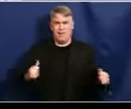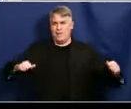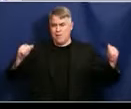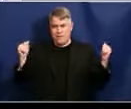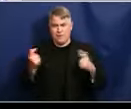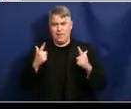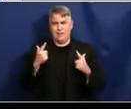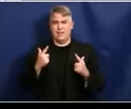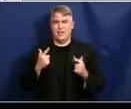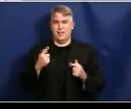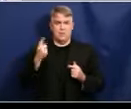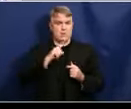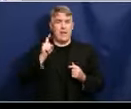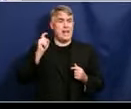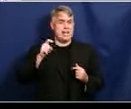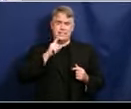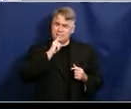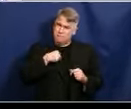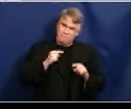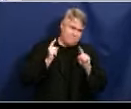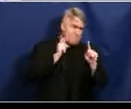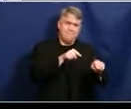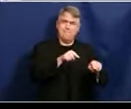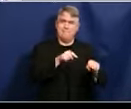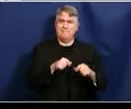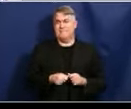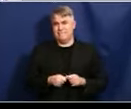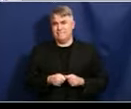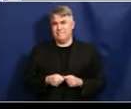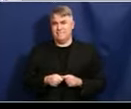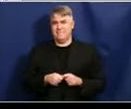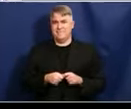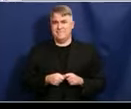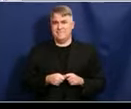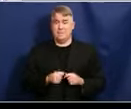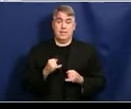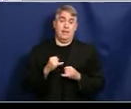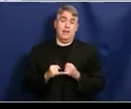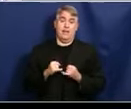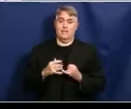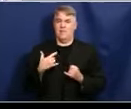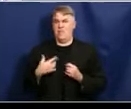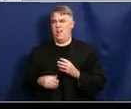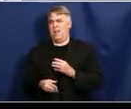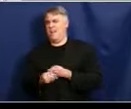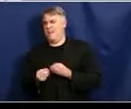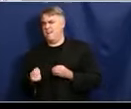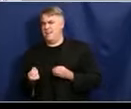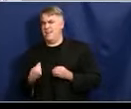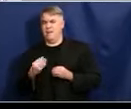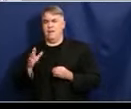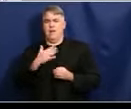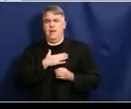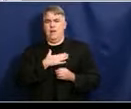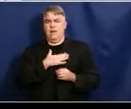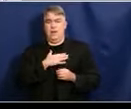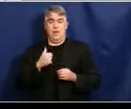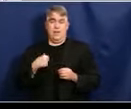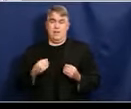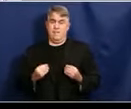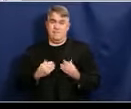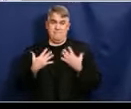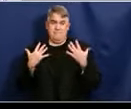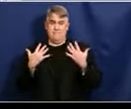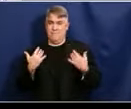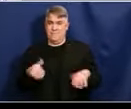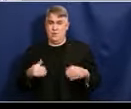needed. And before I turn it back over to the chair, I just want to make a comment that it has been incredibly rewarding for our staff to go out